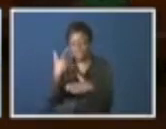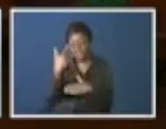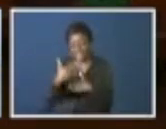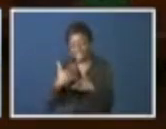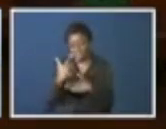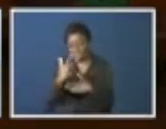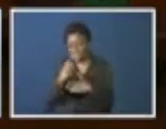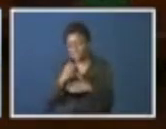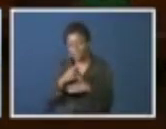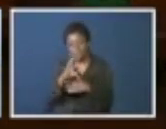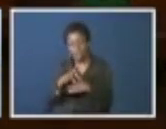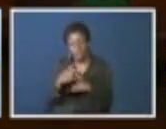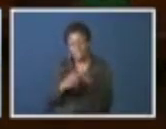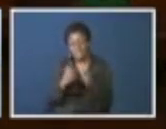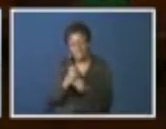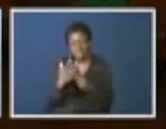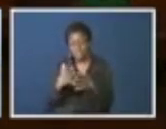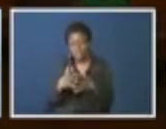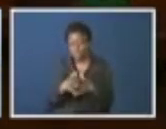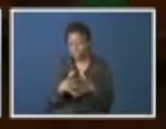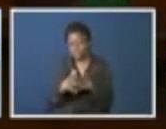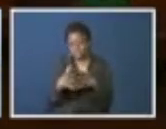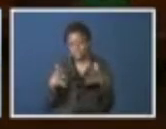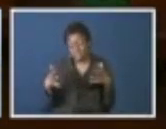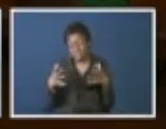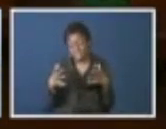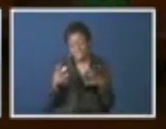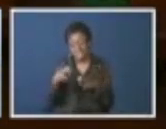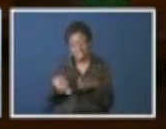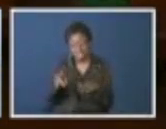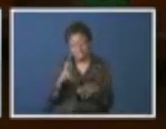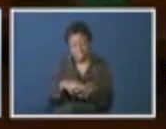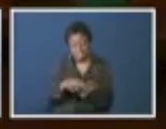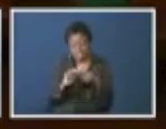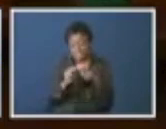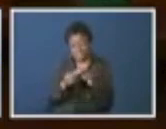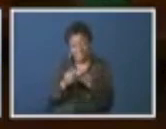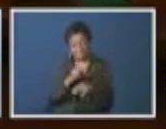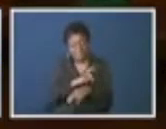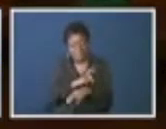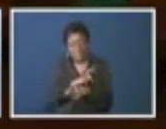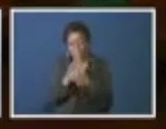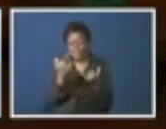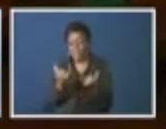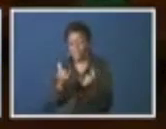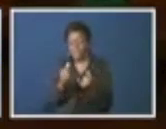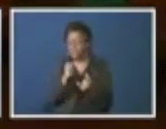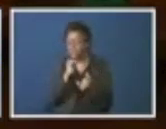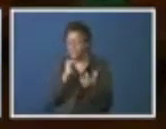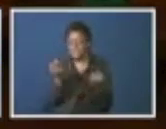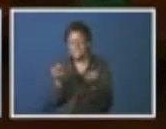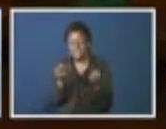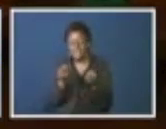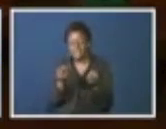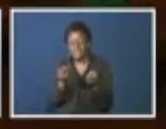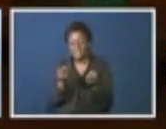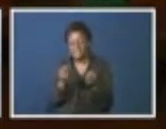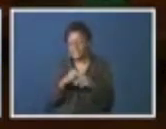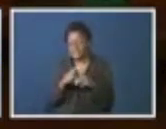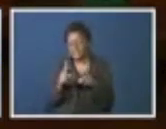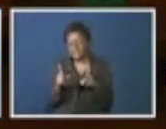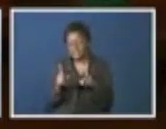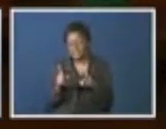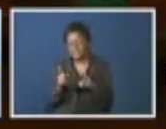3 or 4 years you are going to dramatically increase it. But right now, you have done nothing remarkably different than what has been done by the